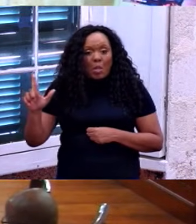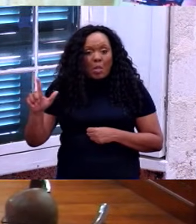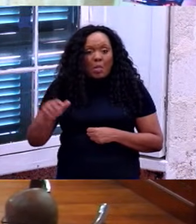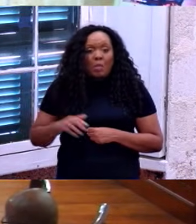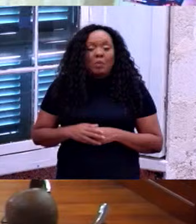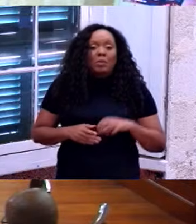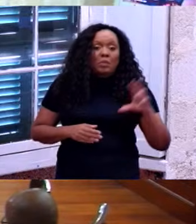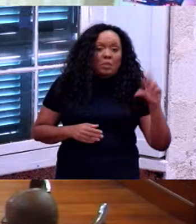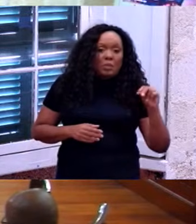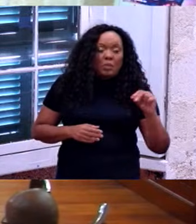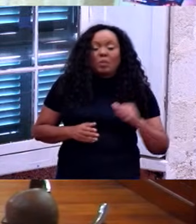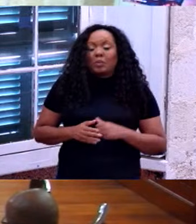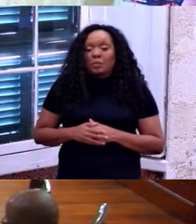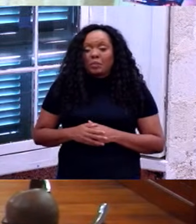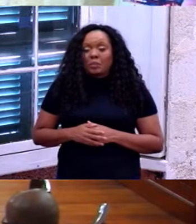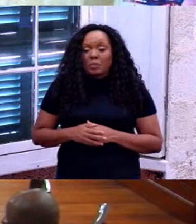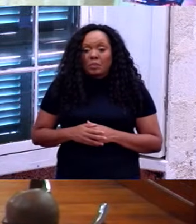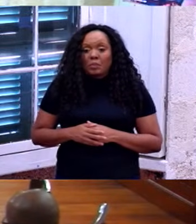No.